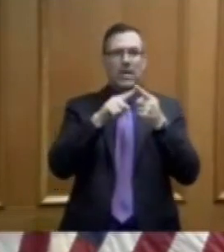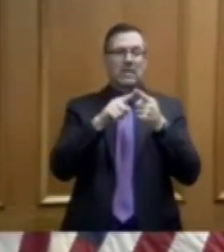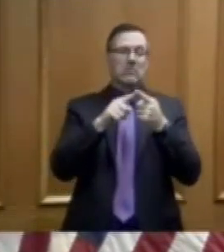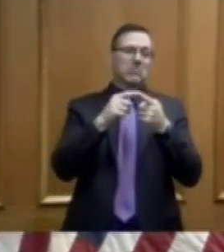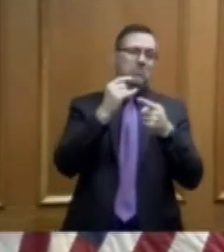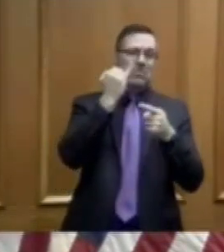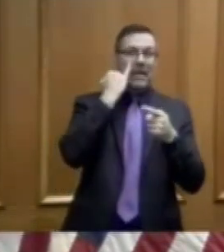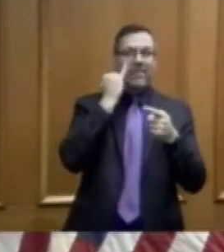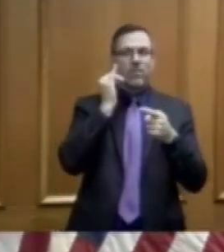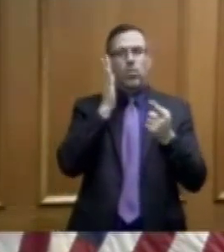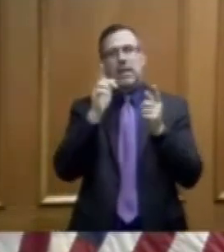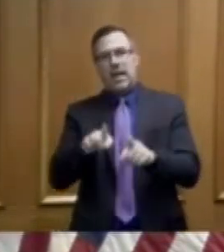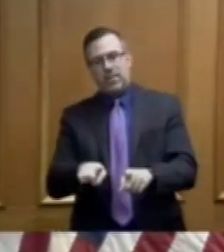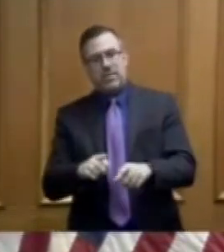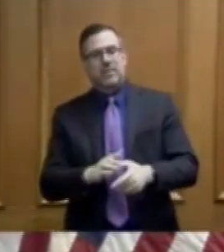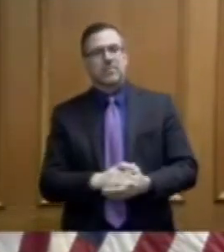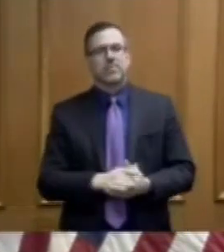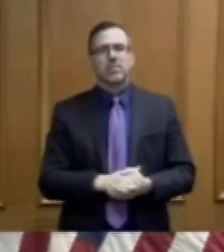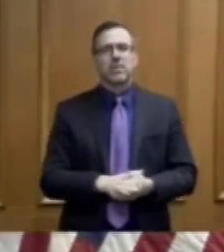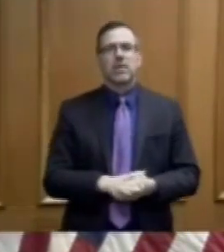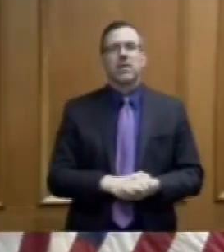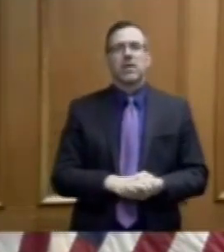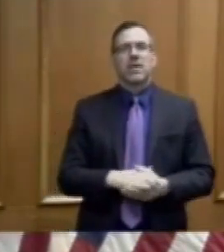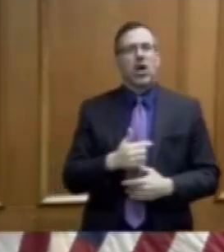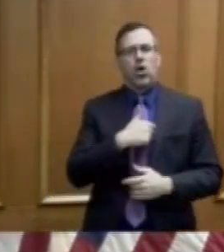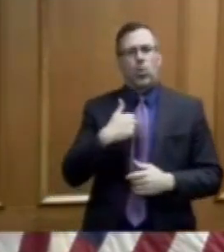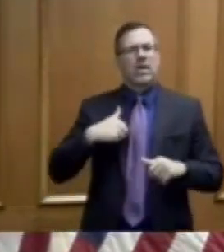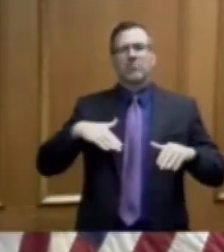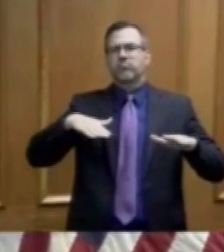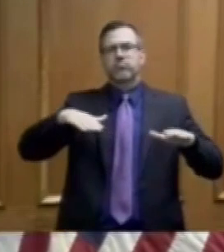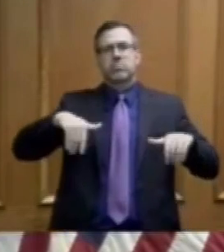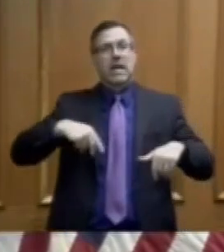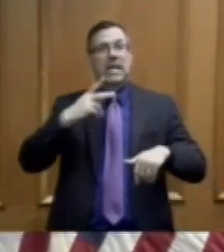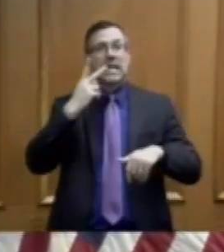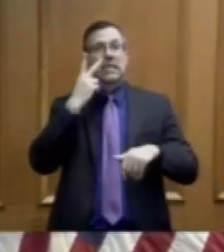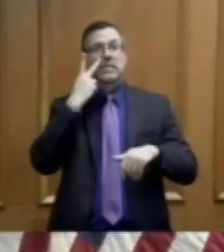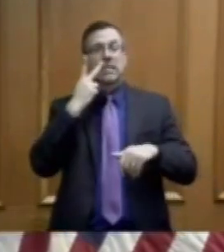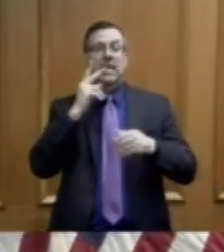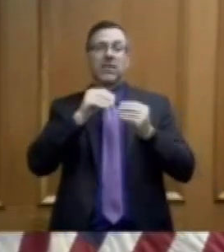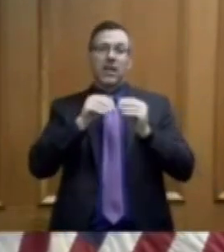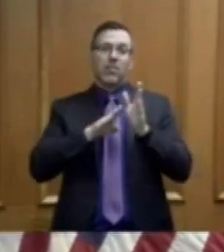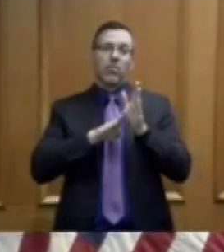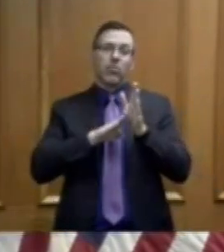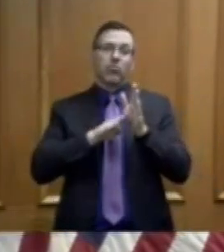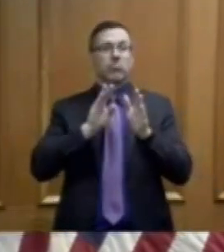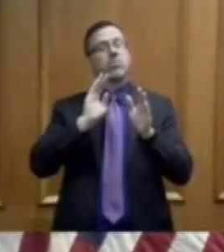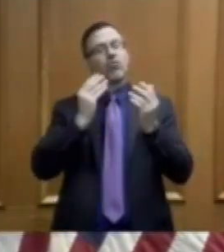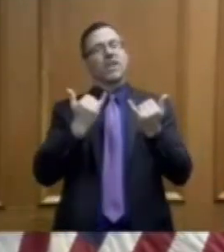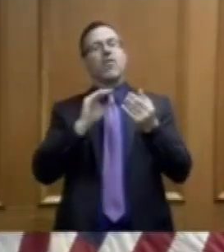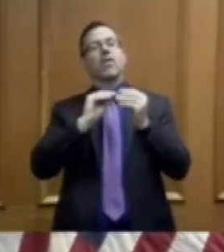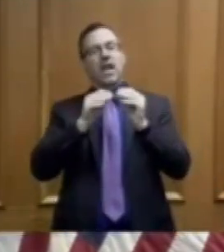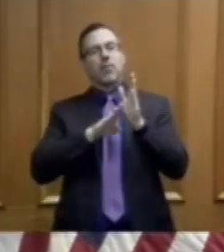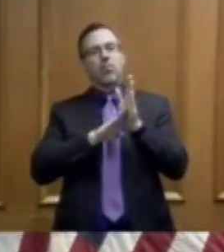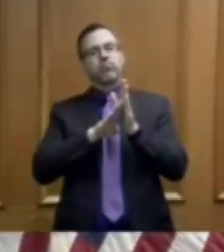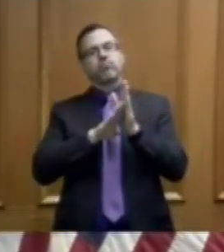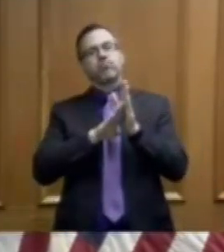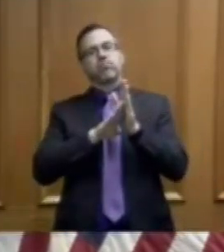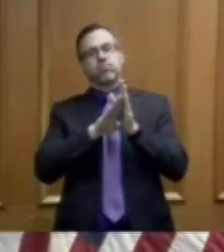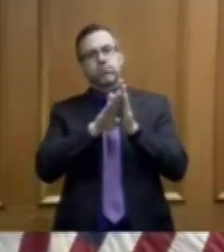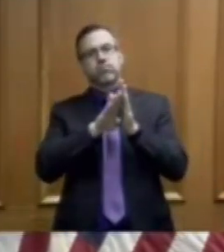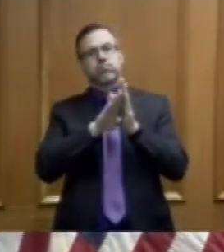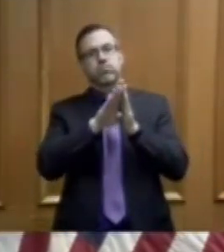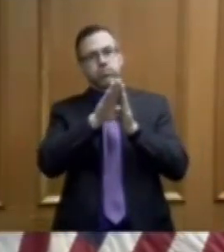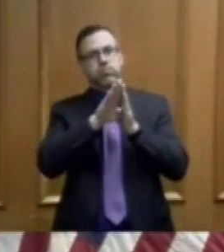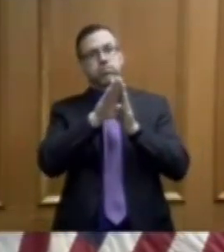an exponential type rise in cases so far. We certainly are having a significant number of additional